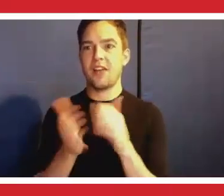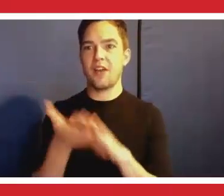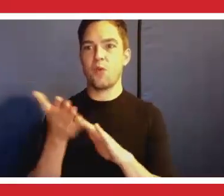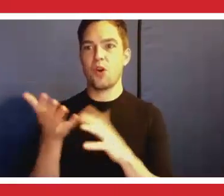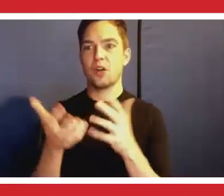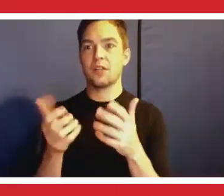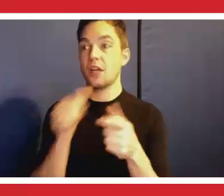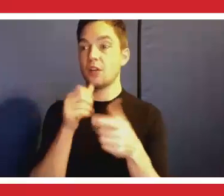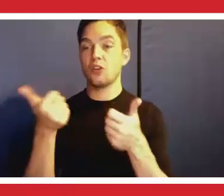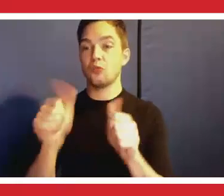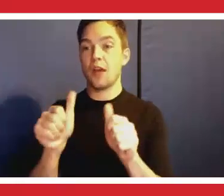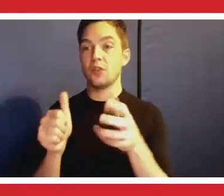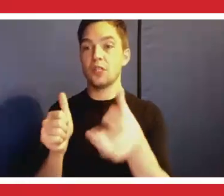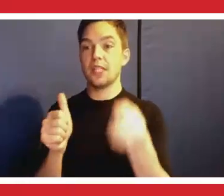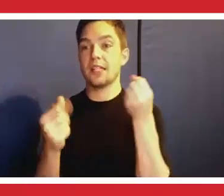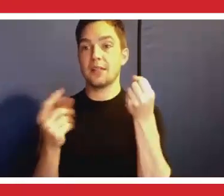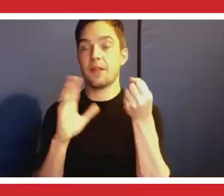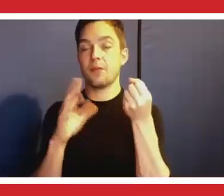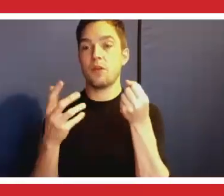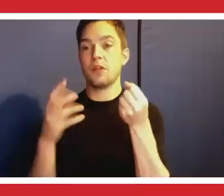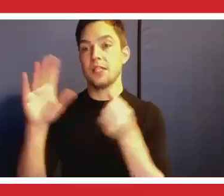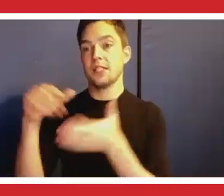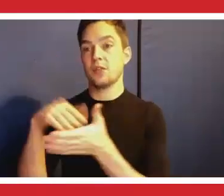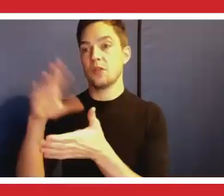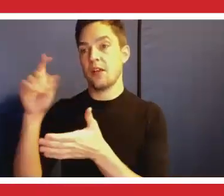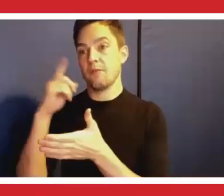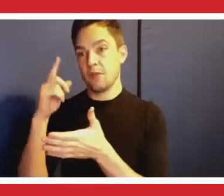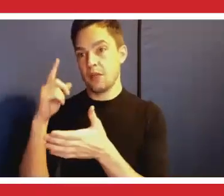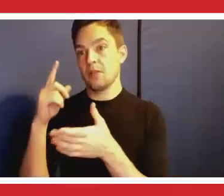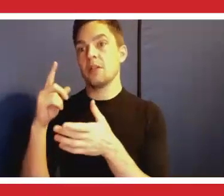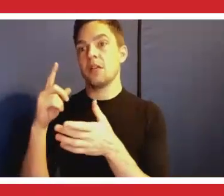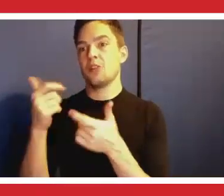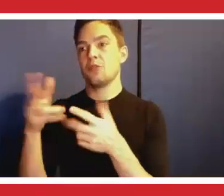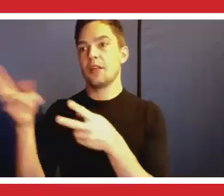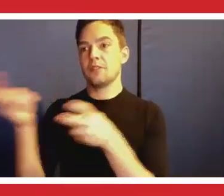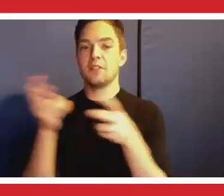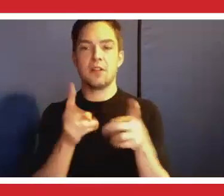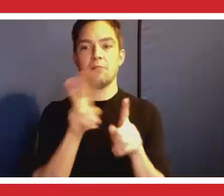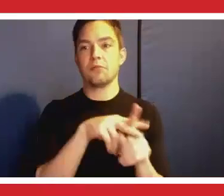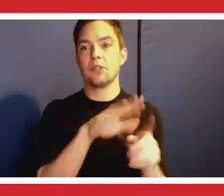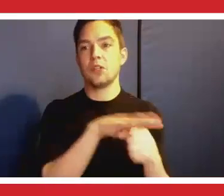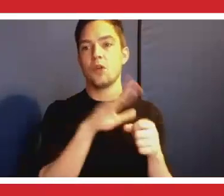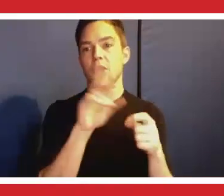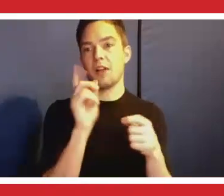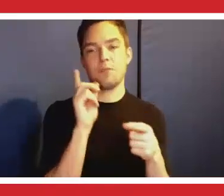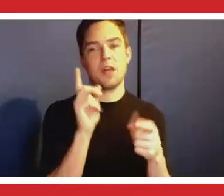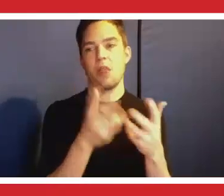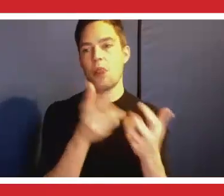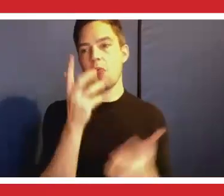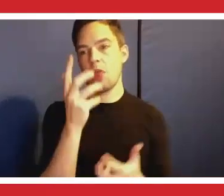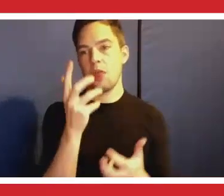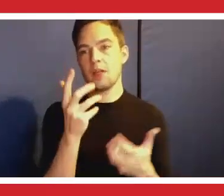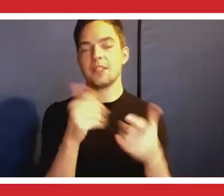take something that works great from a central government perspective and try and implement it at a local government level, because they have different